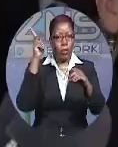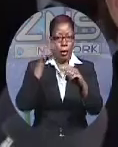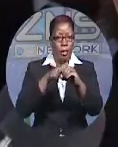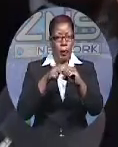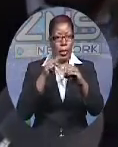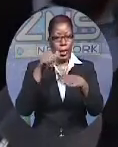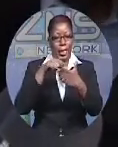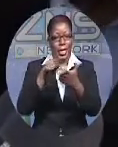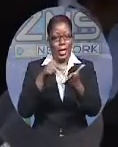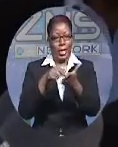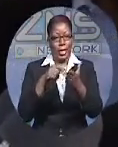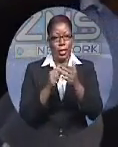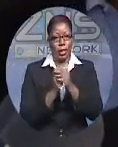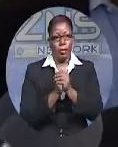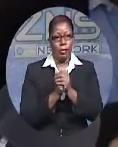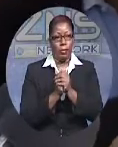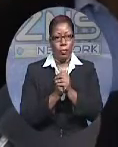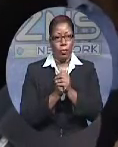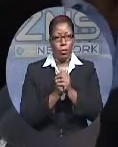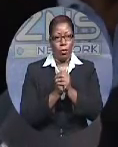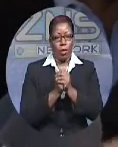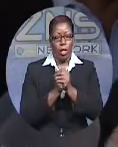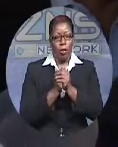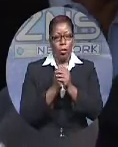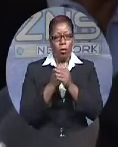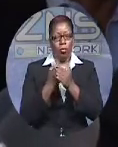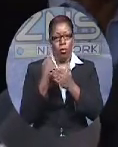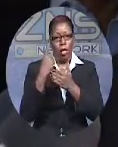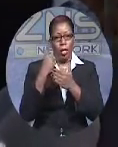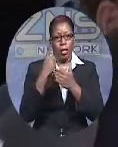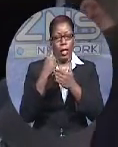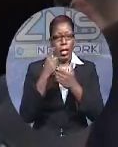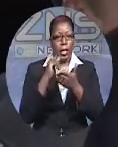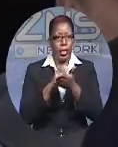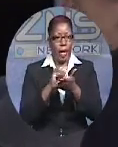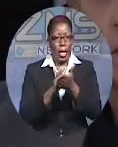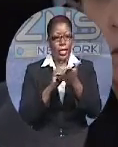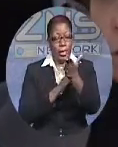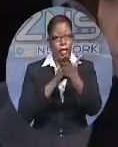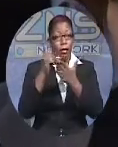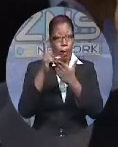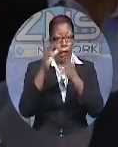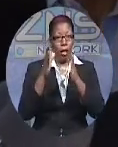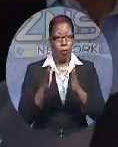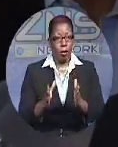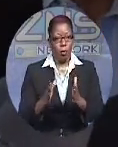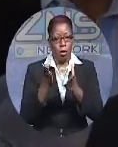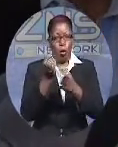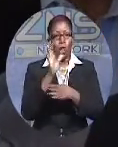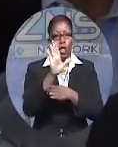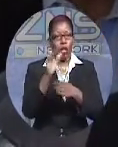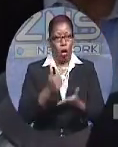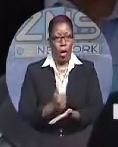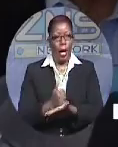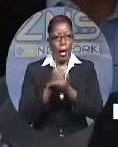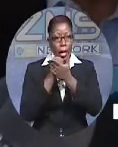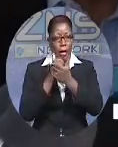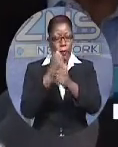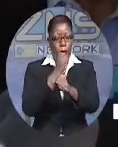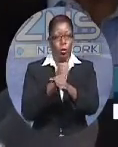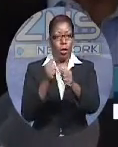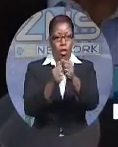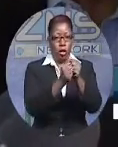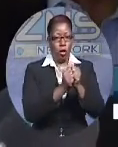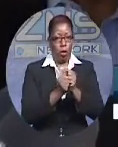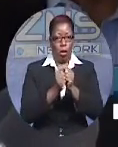initiative. Looking forward, what I would like to say to the developers that we would want your help and a collaboration